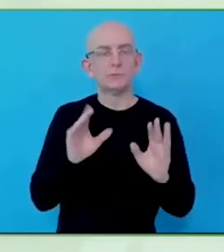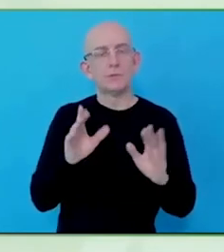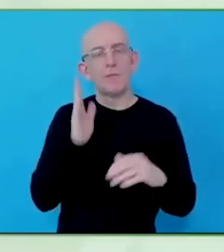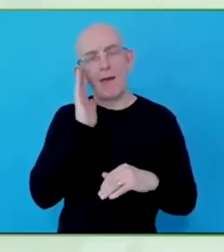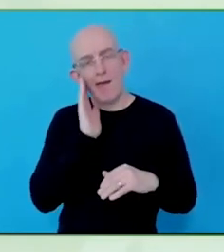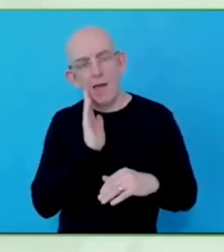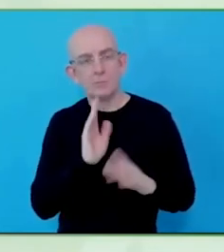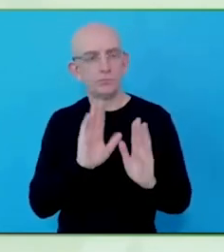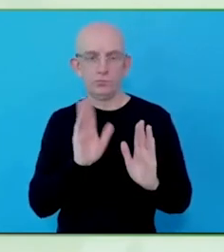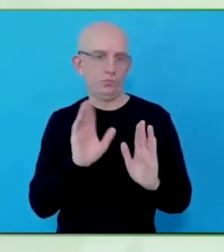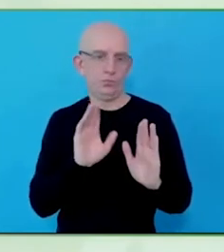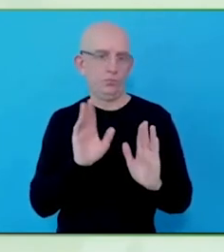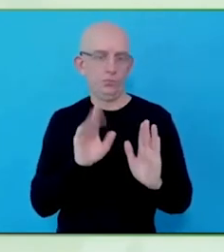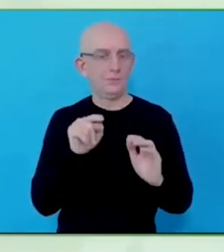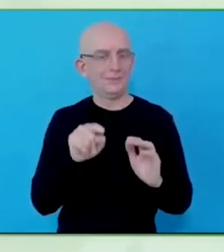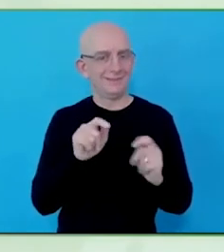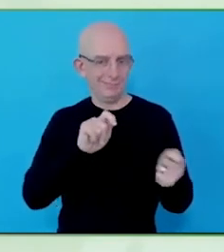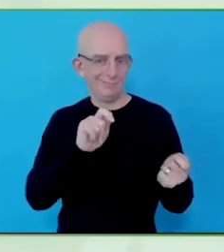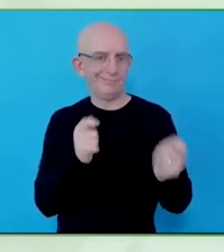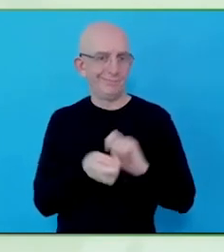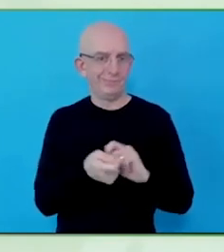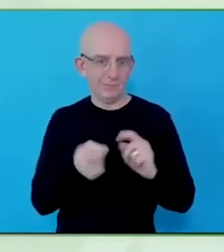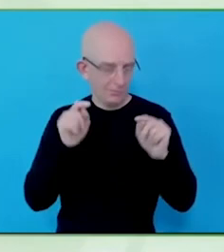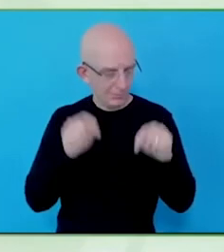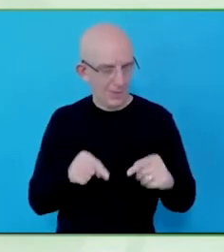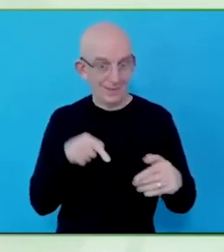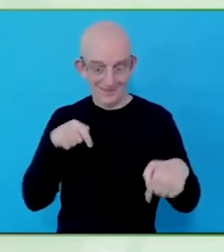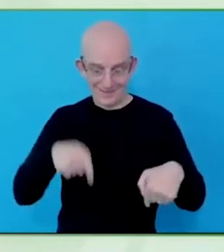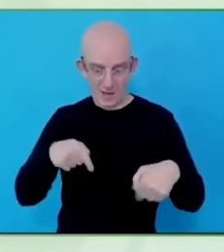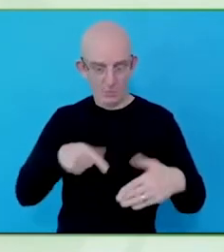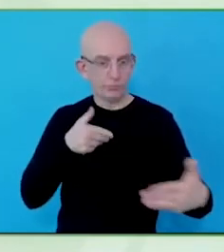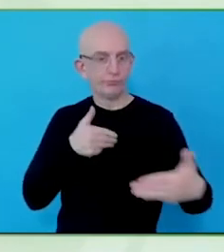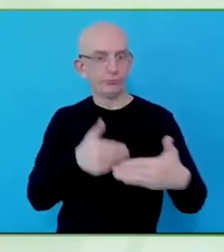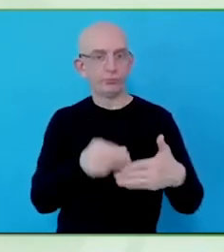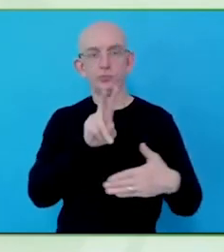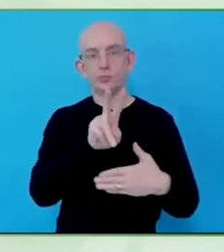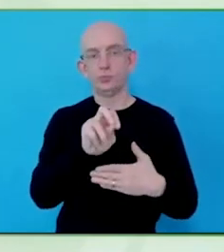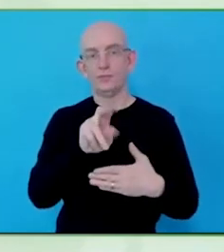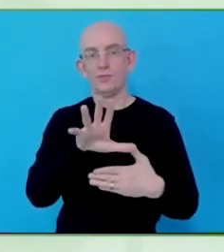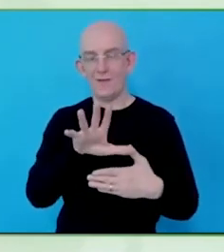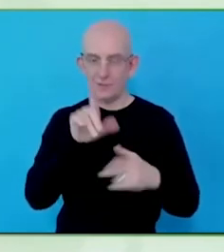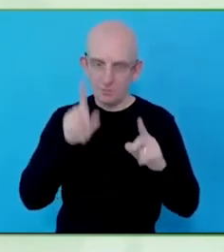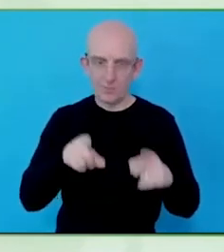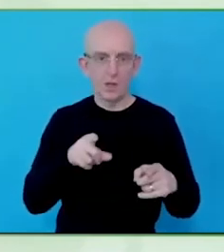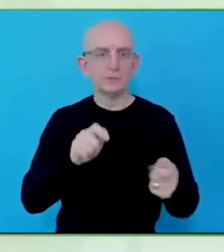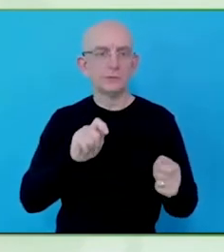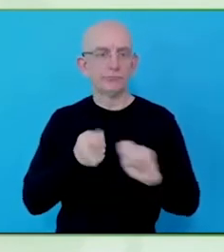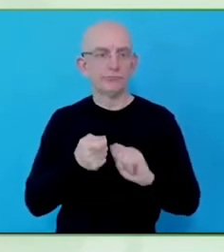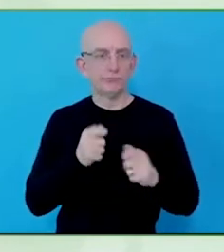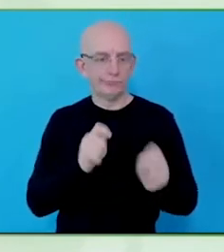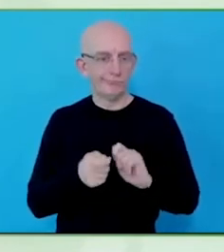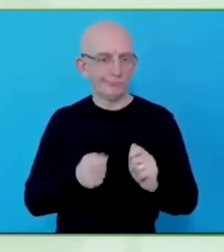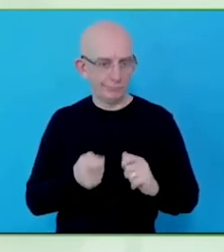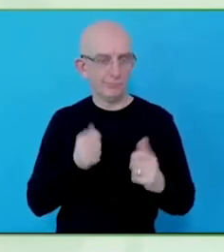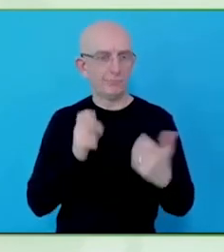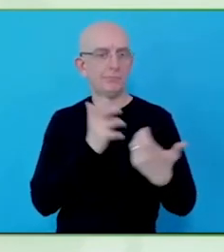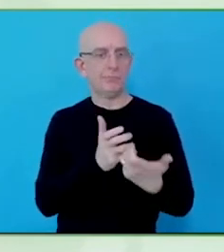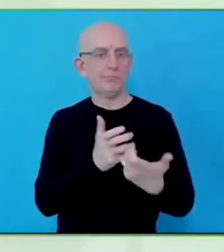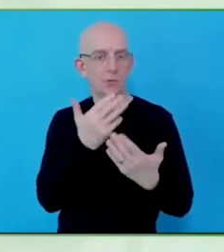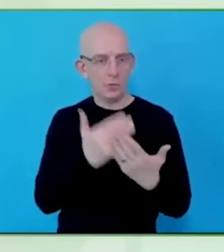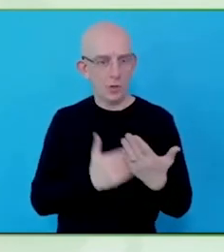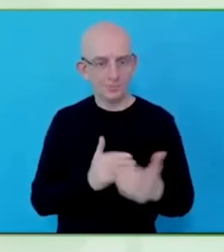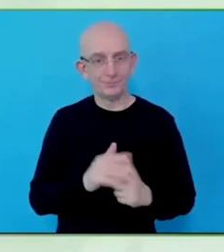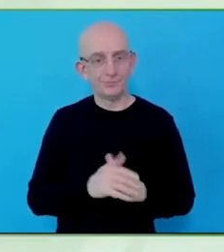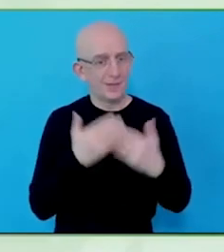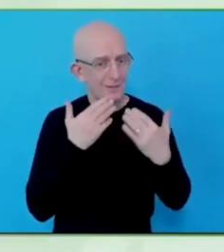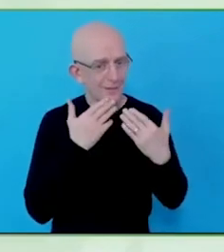you know, legal frameworks, from manufacturing, from let's say consumer pressure. But what is the practical advantage to have